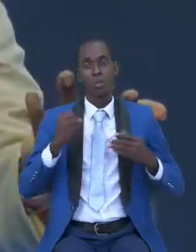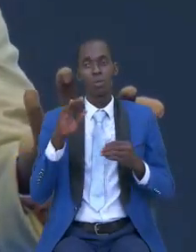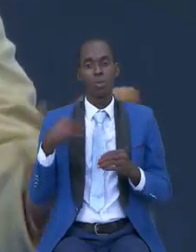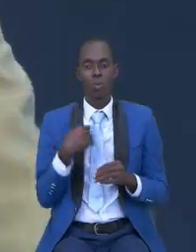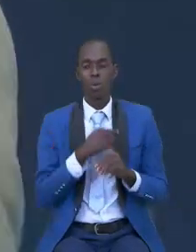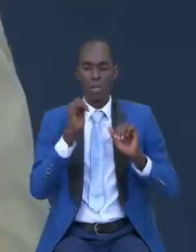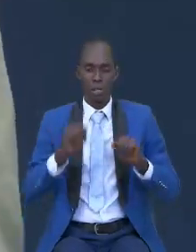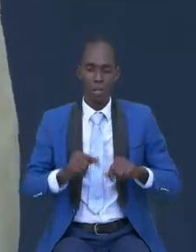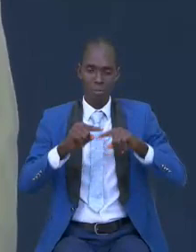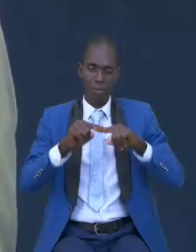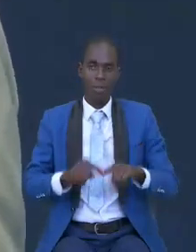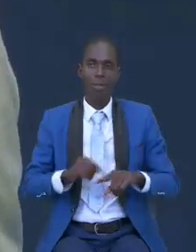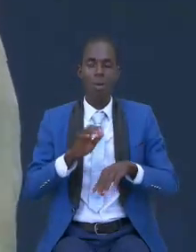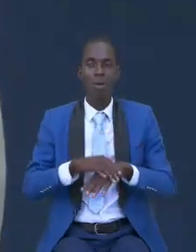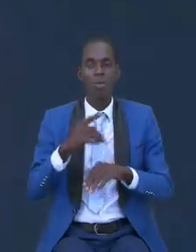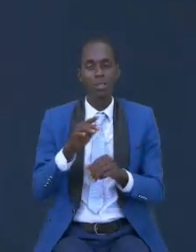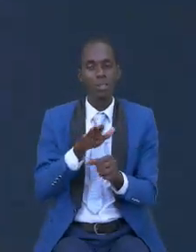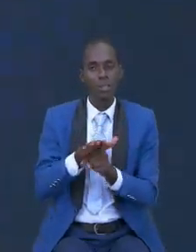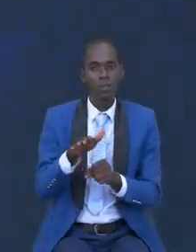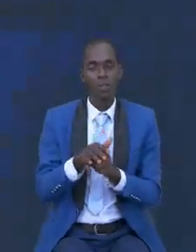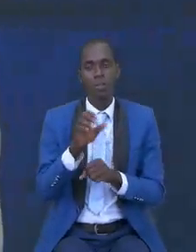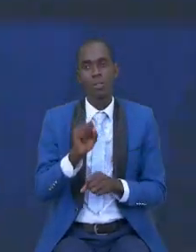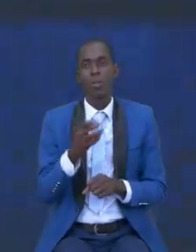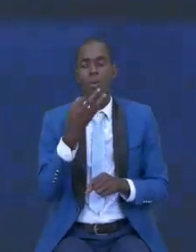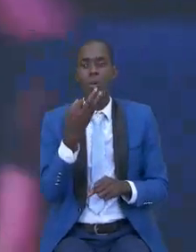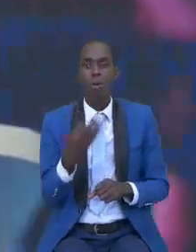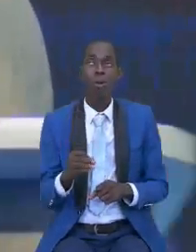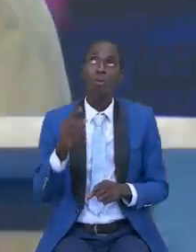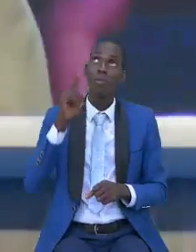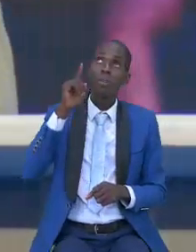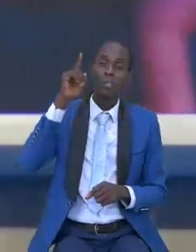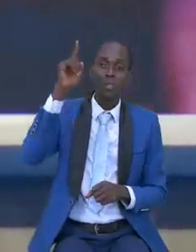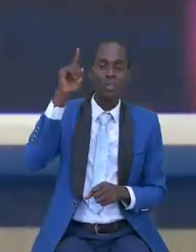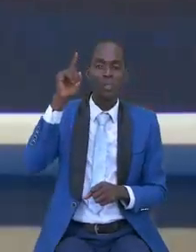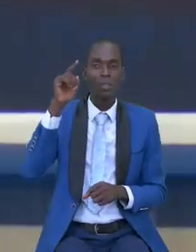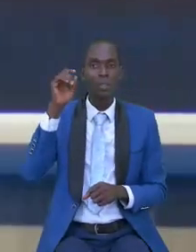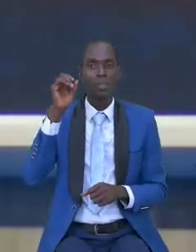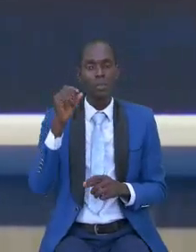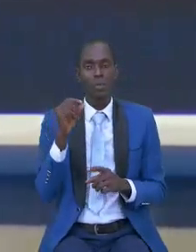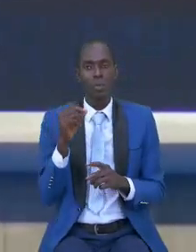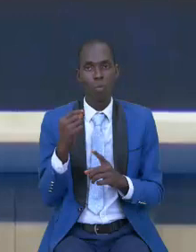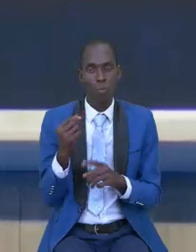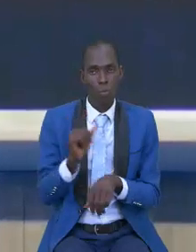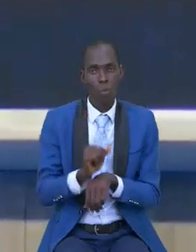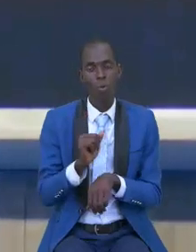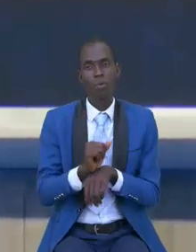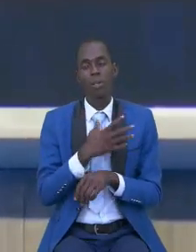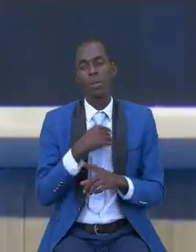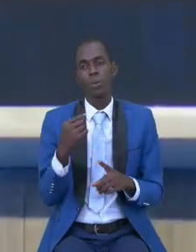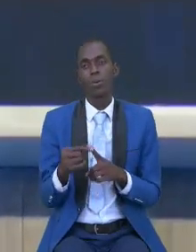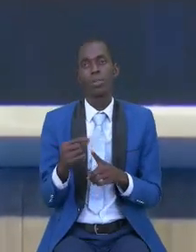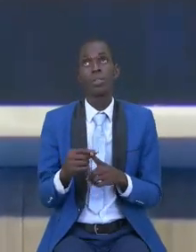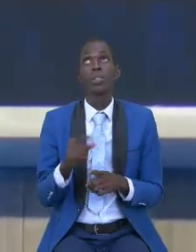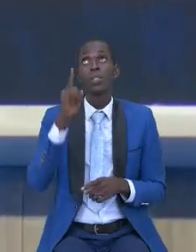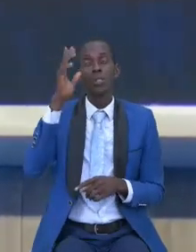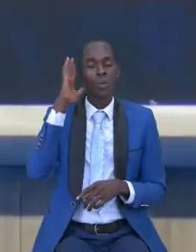rely on the sufficiency of his word and his works. He'll